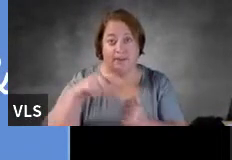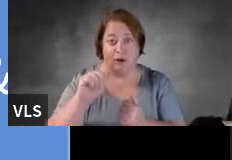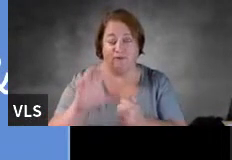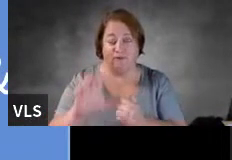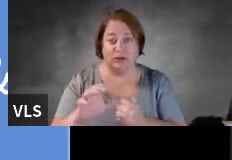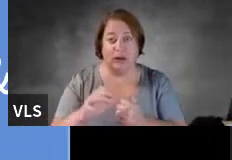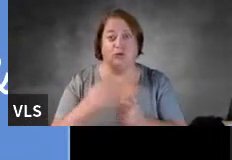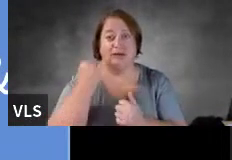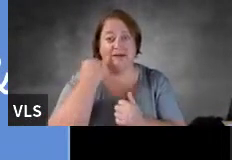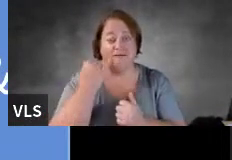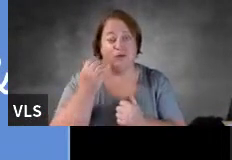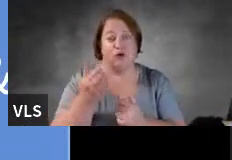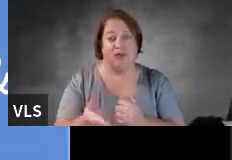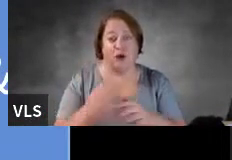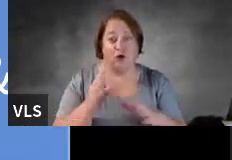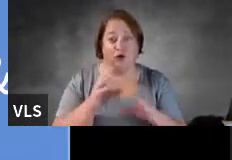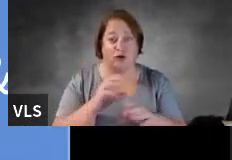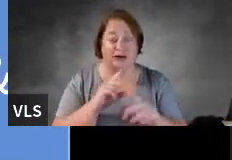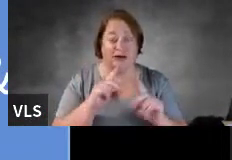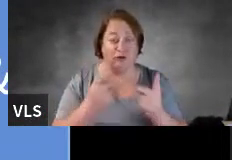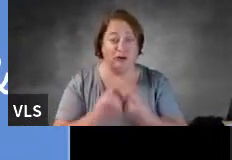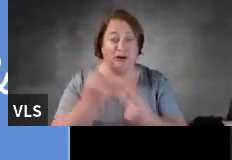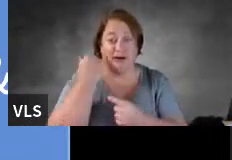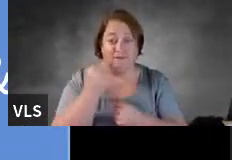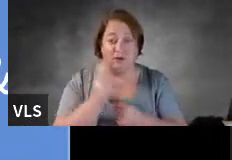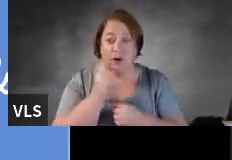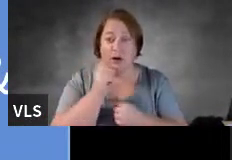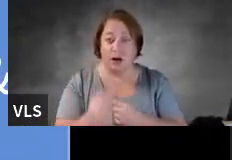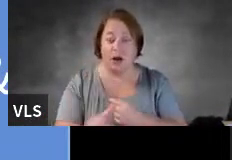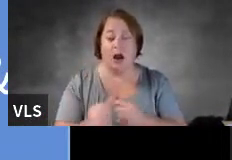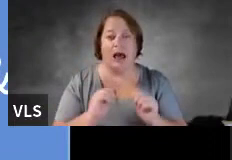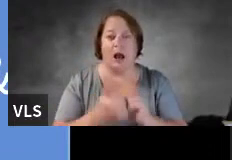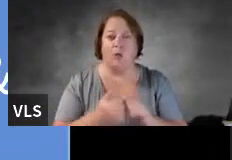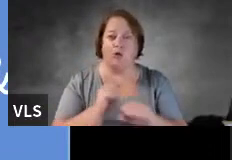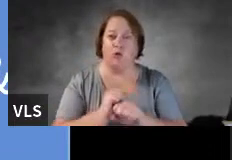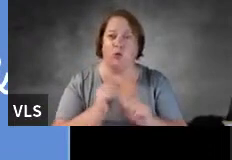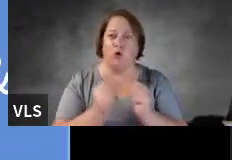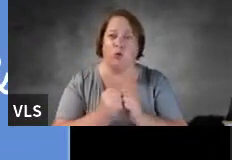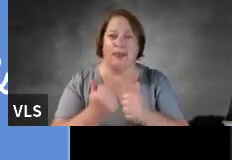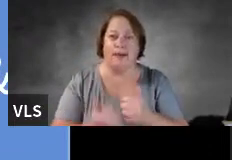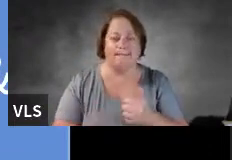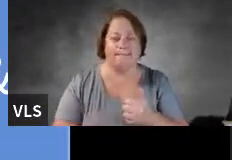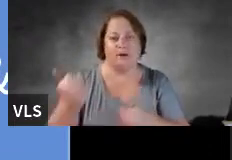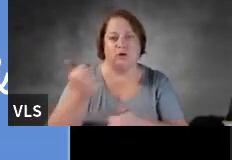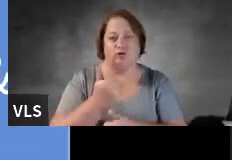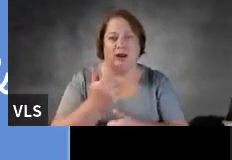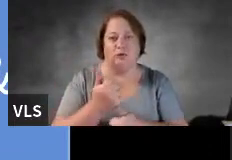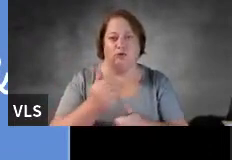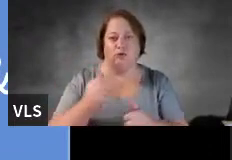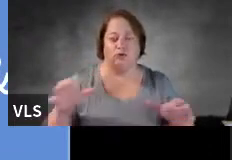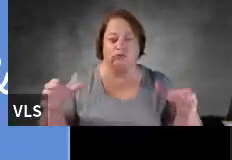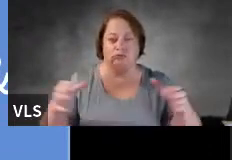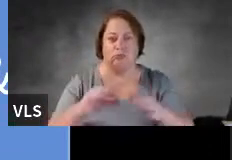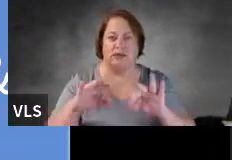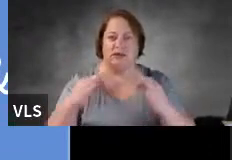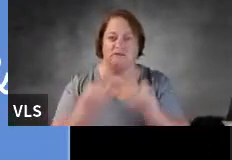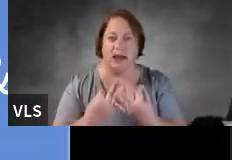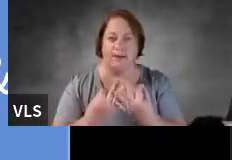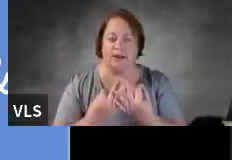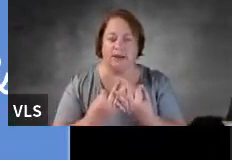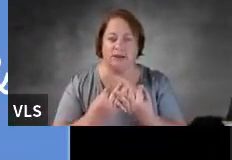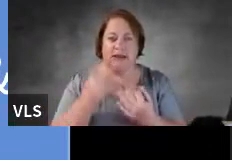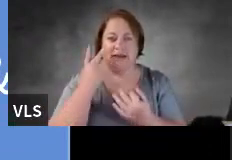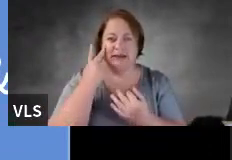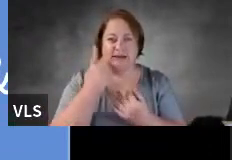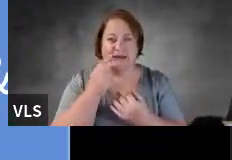if they do exist within your district? And if they don't, how can you work with administration to pull together those families and see if you